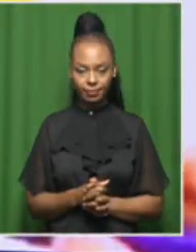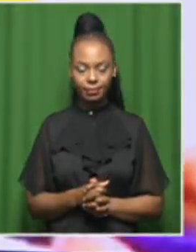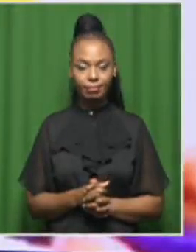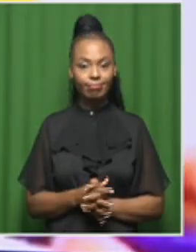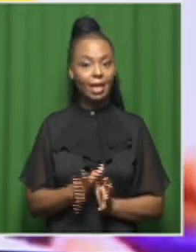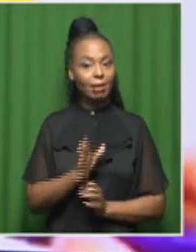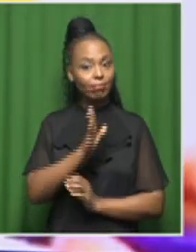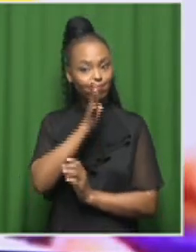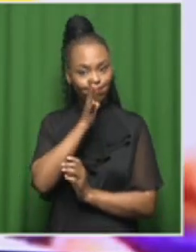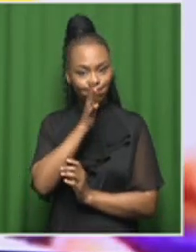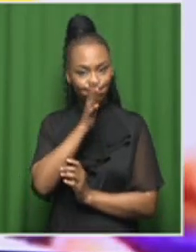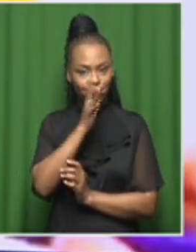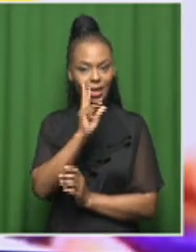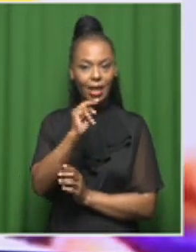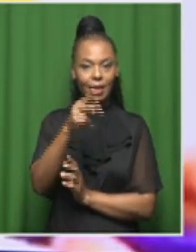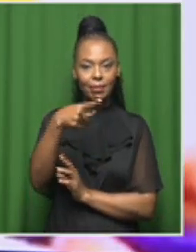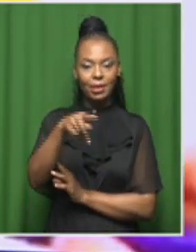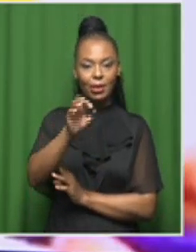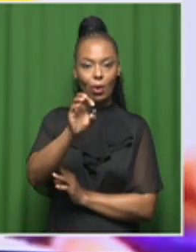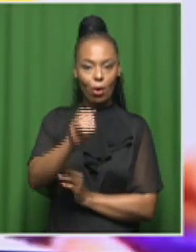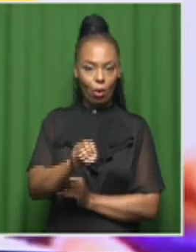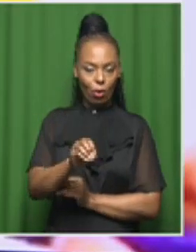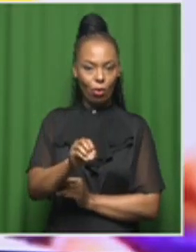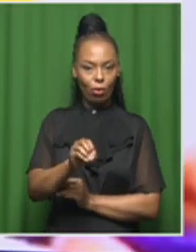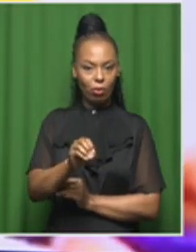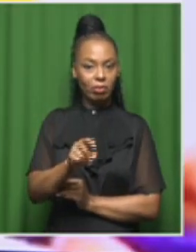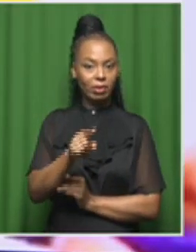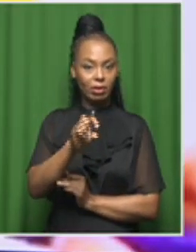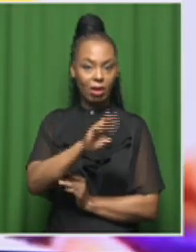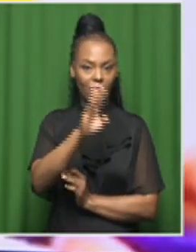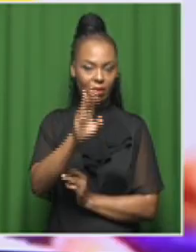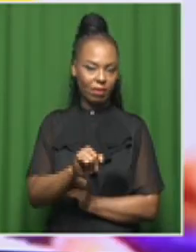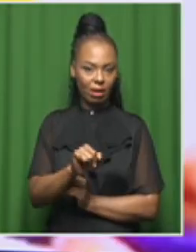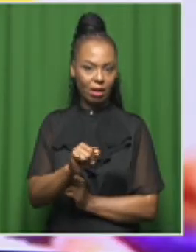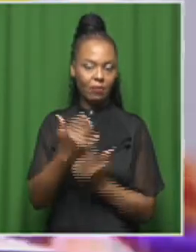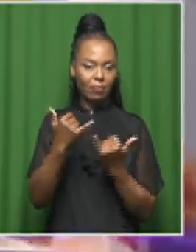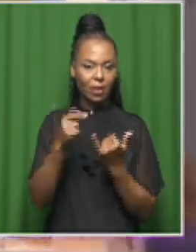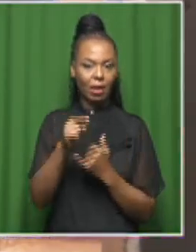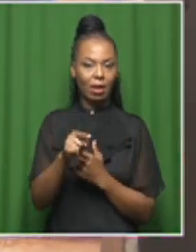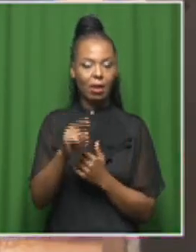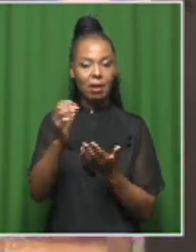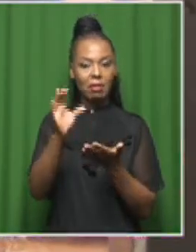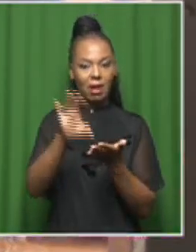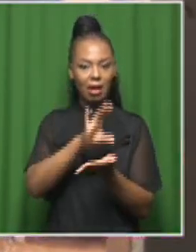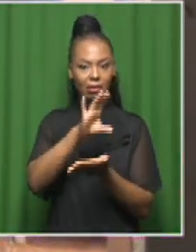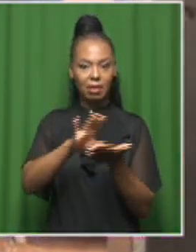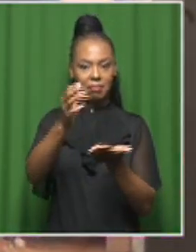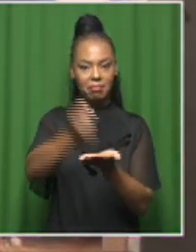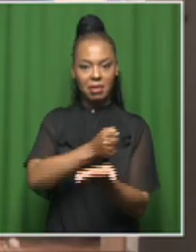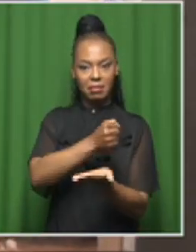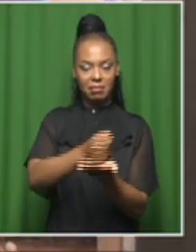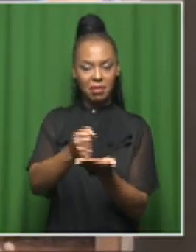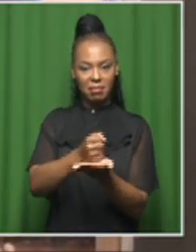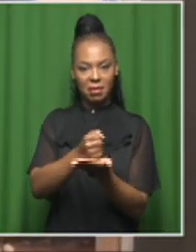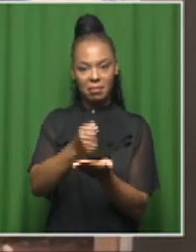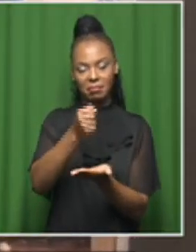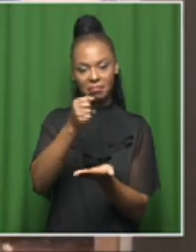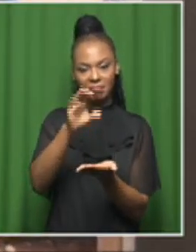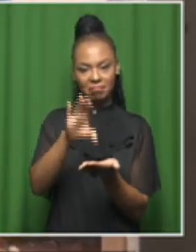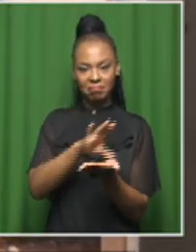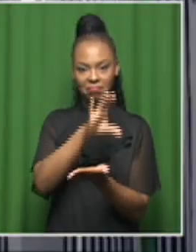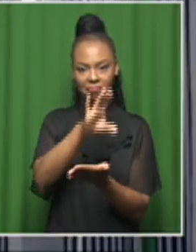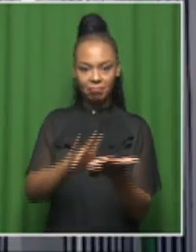Thousands of South African non-profit organizations have been deregistered for their failure to honor an obligation of submitting their